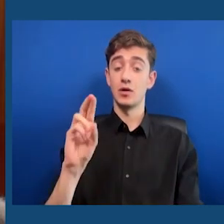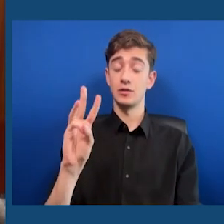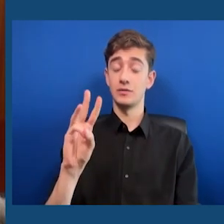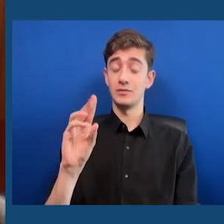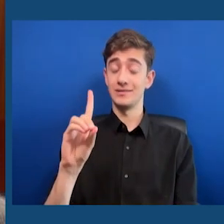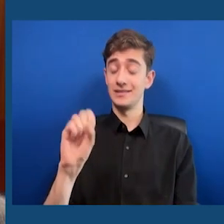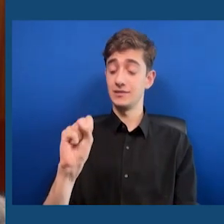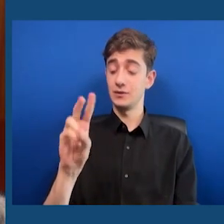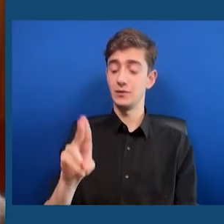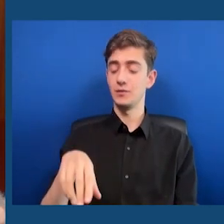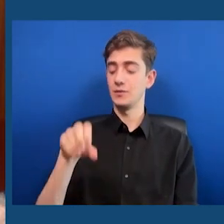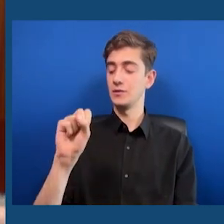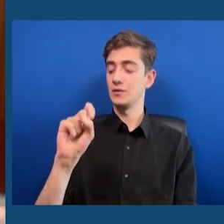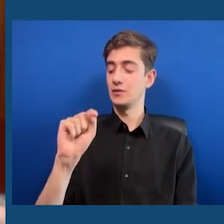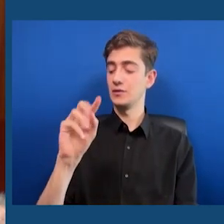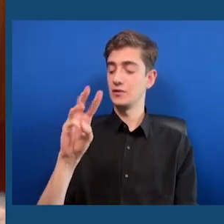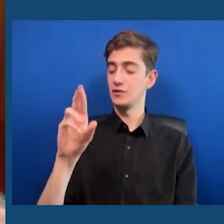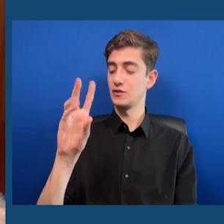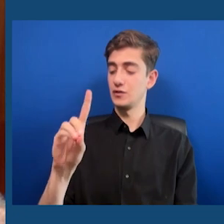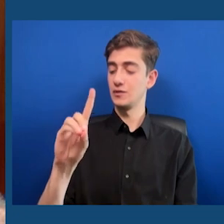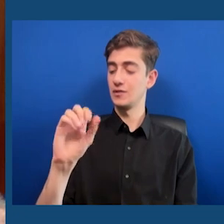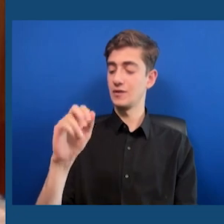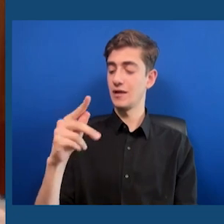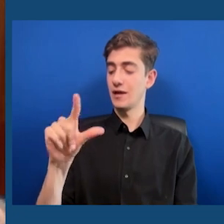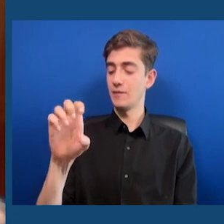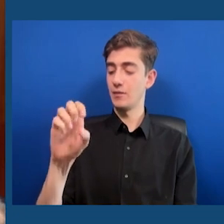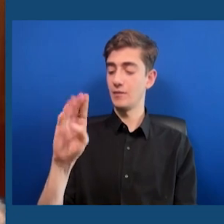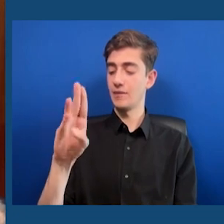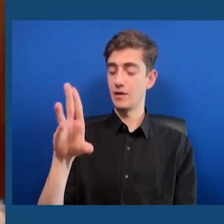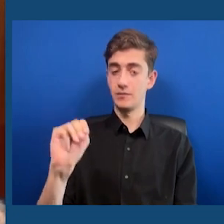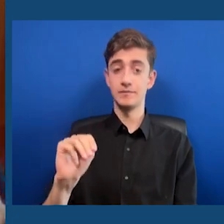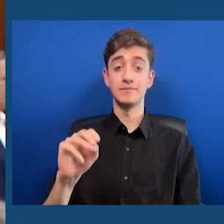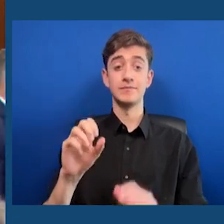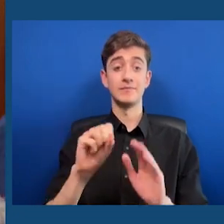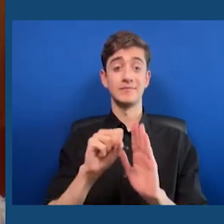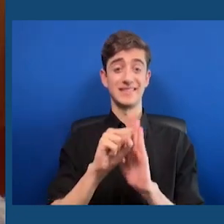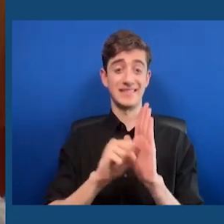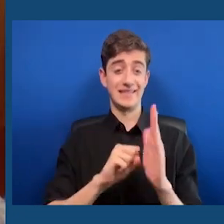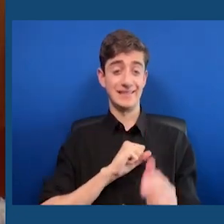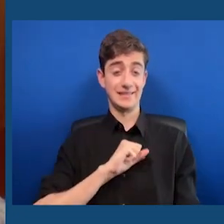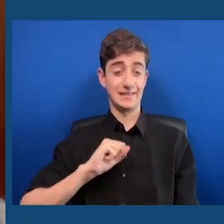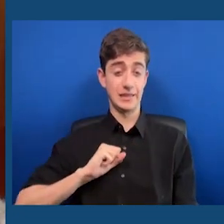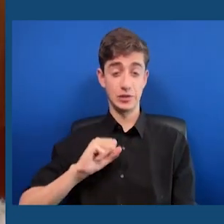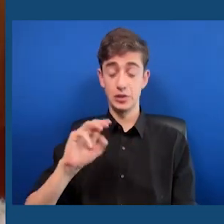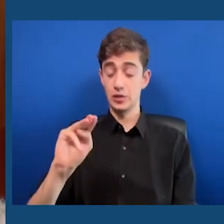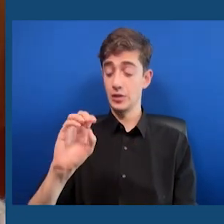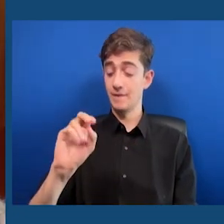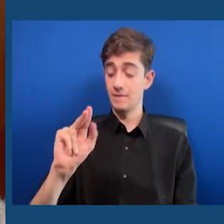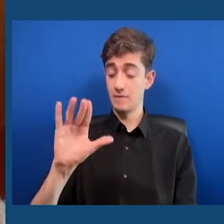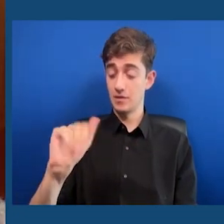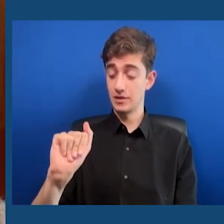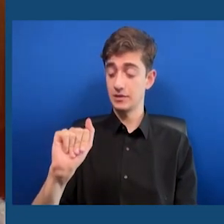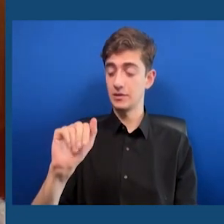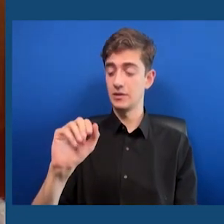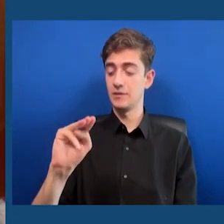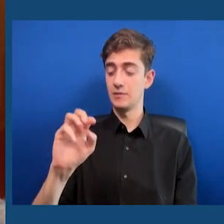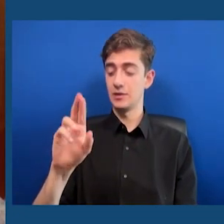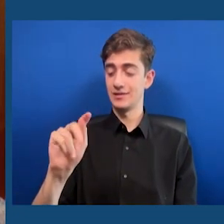Applebaum, State Senator Monica Martinez, Irene Chu, and Jessica